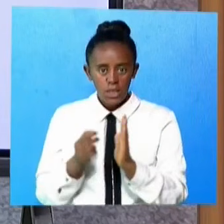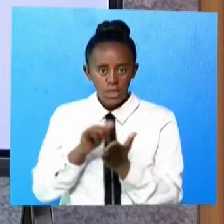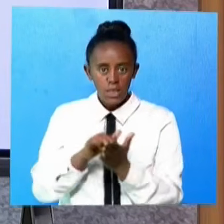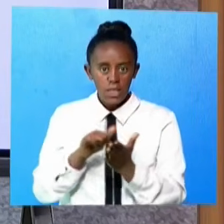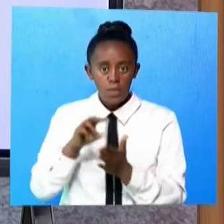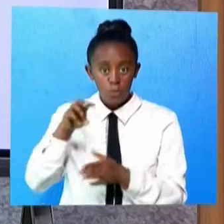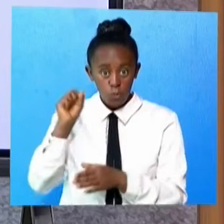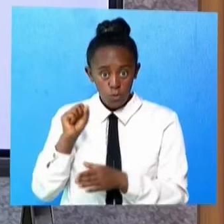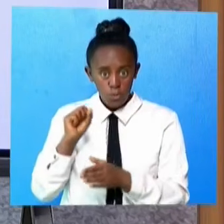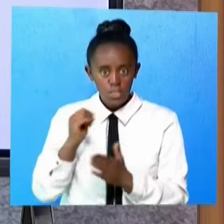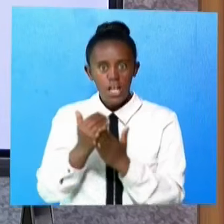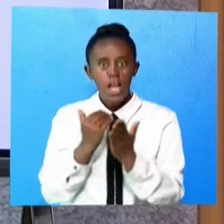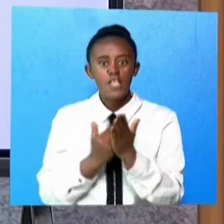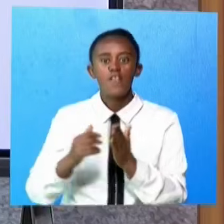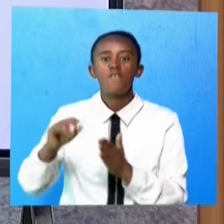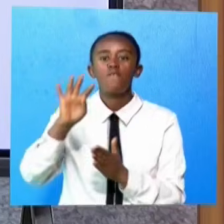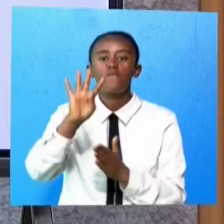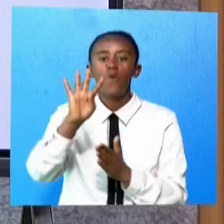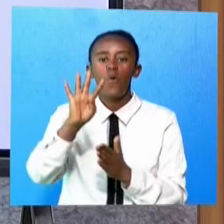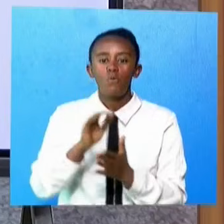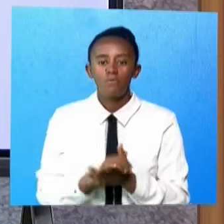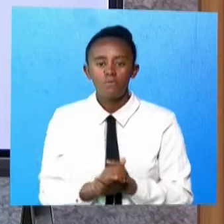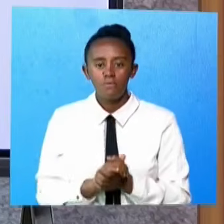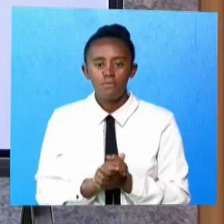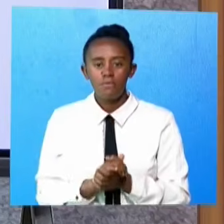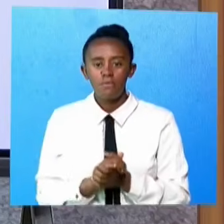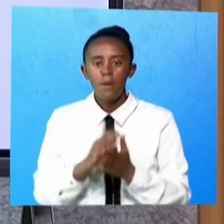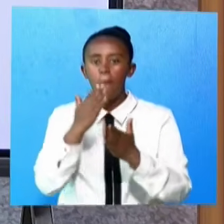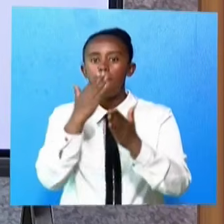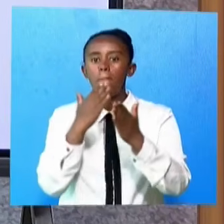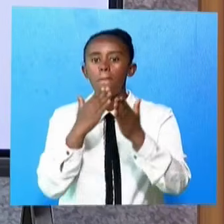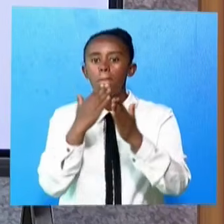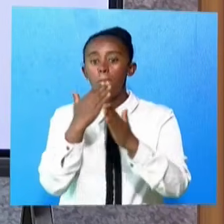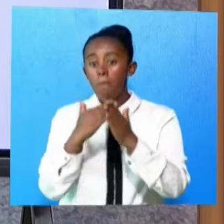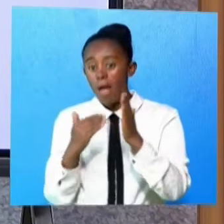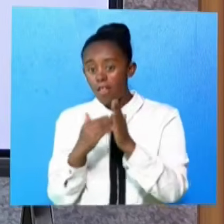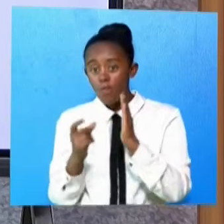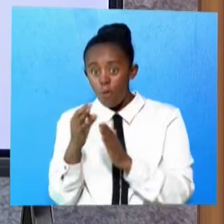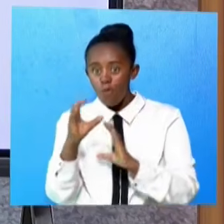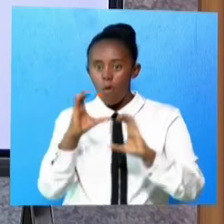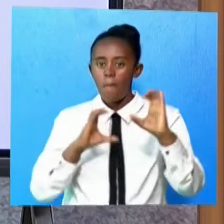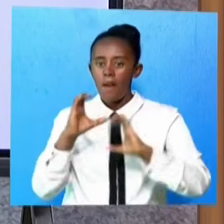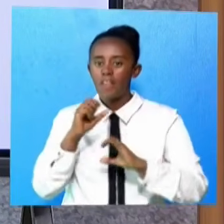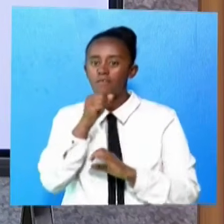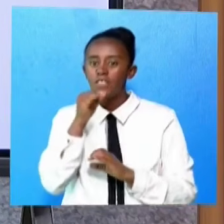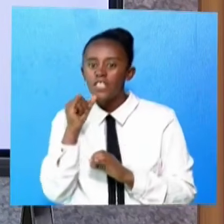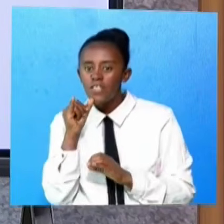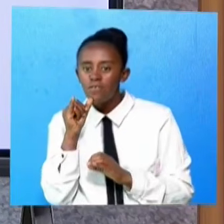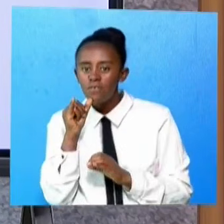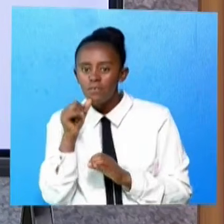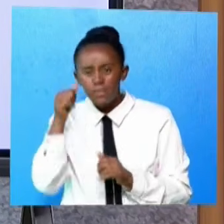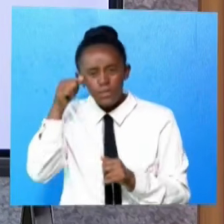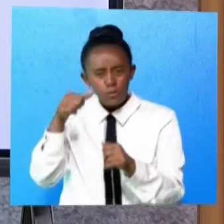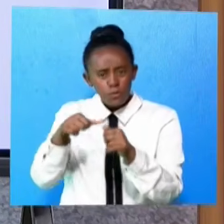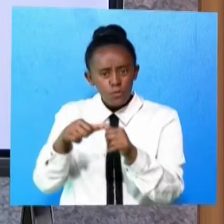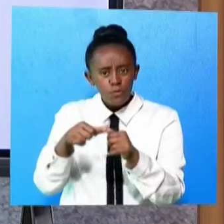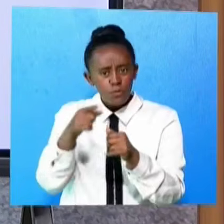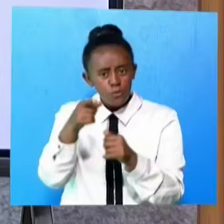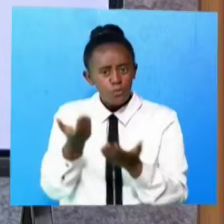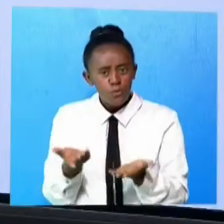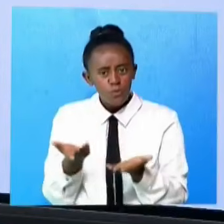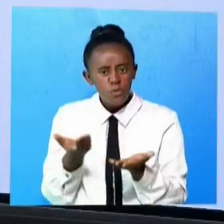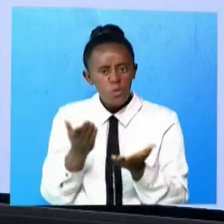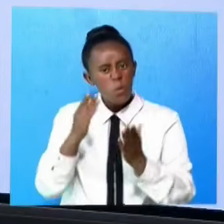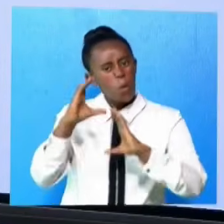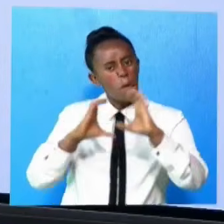lesson 4, a part of comparative adjective. So, you remember, students, what